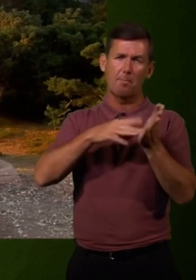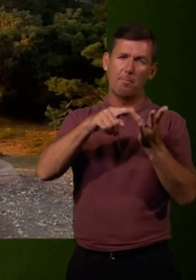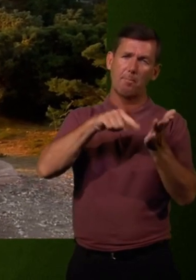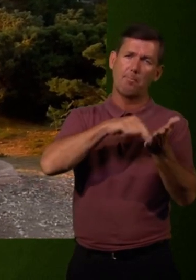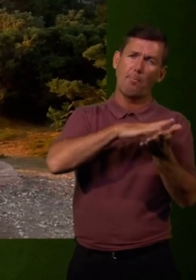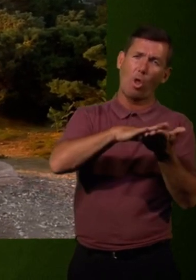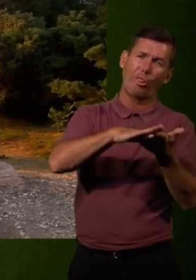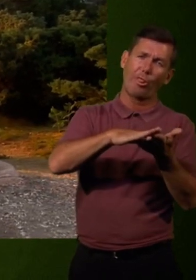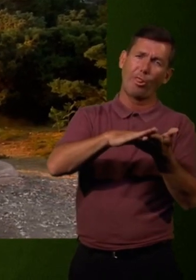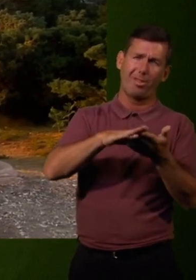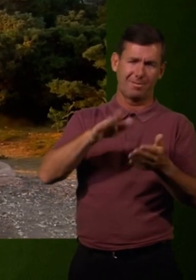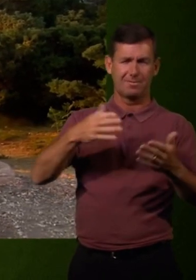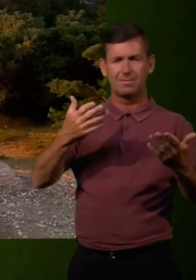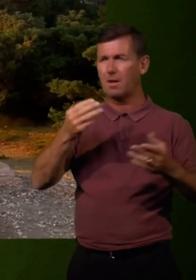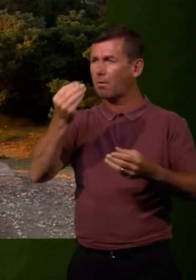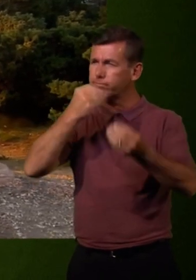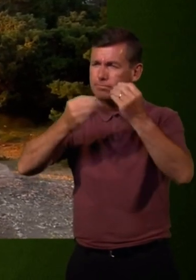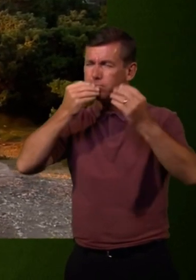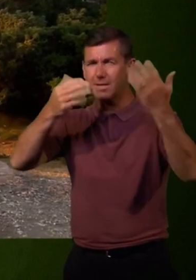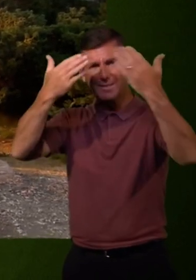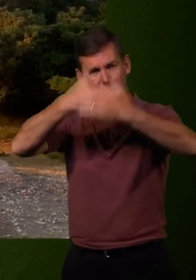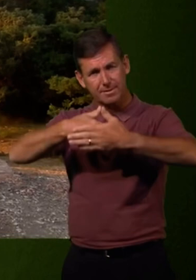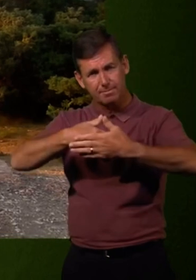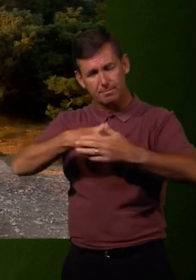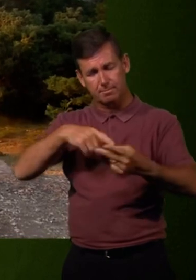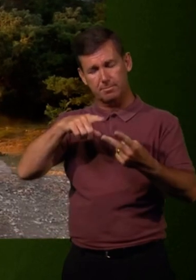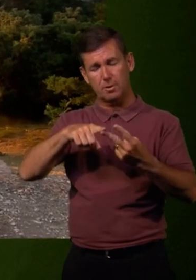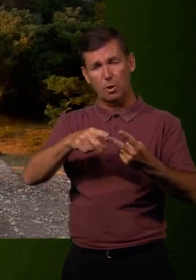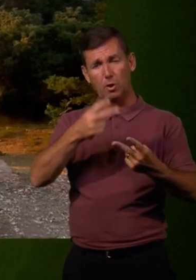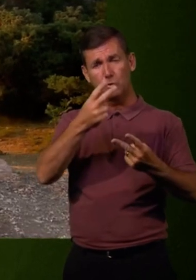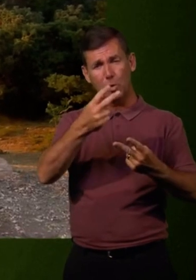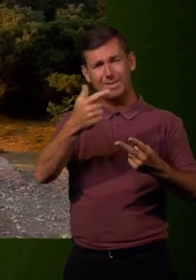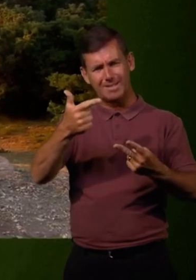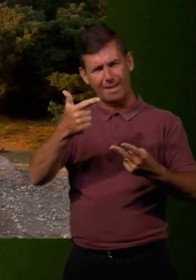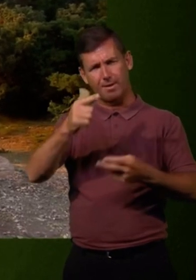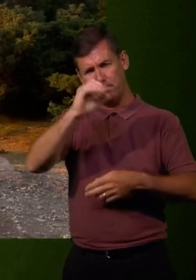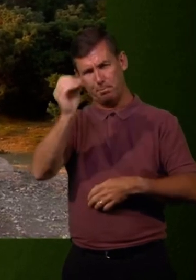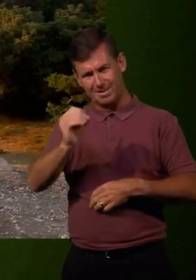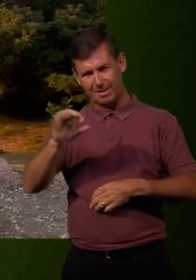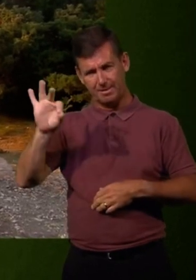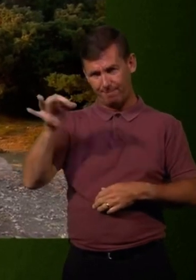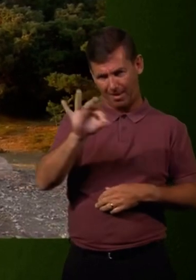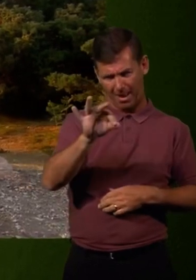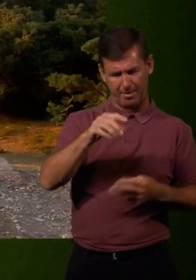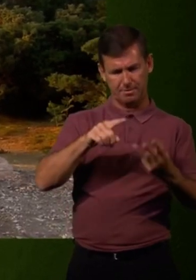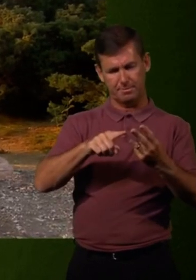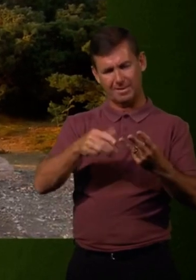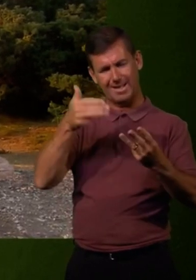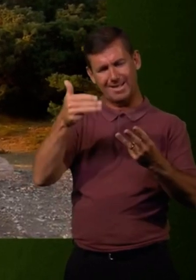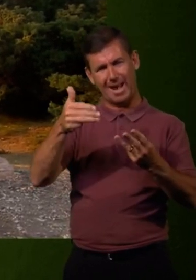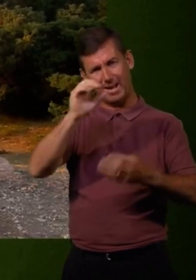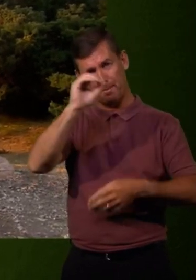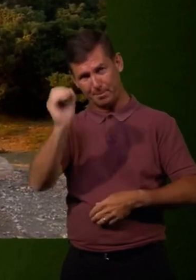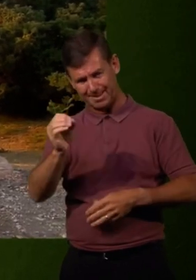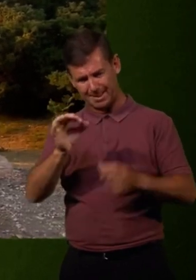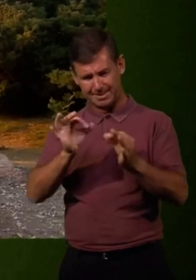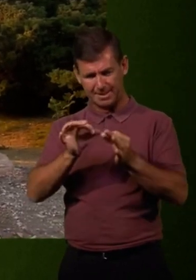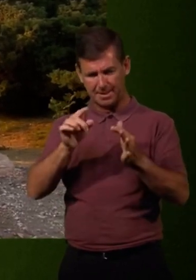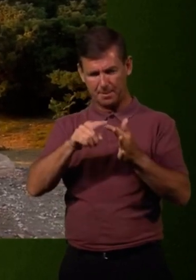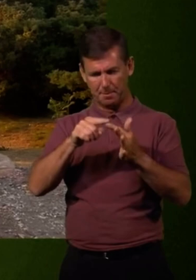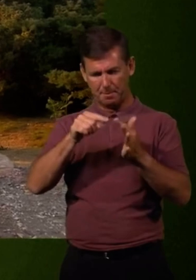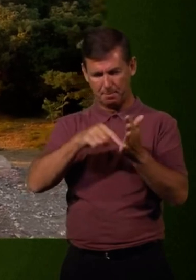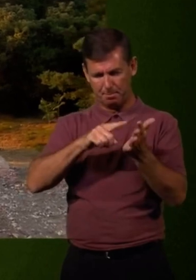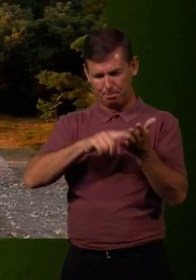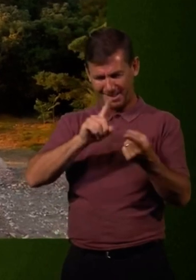night. 27% of it had flies in, just 9% beetles. So most of their food is moths. But then they could identify those moths